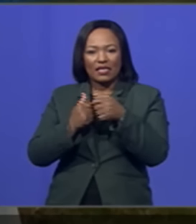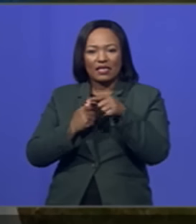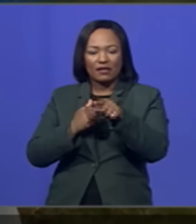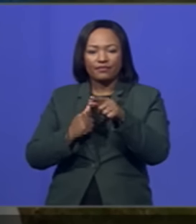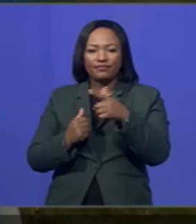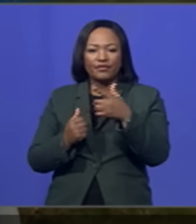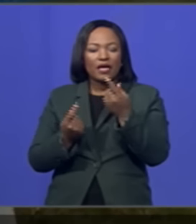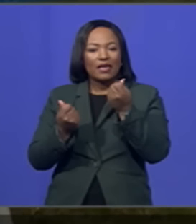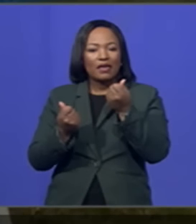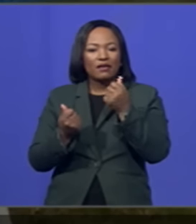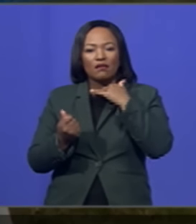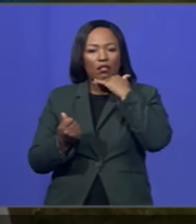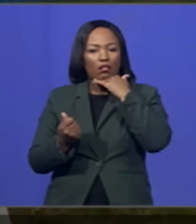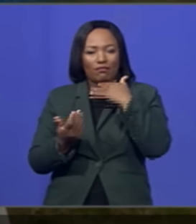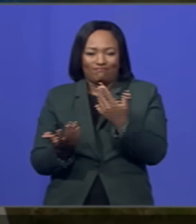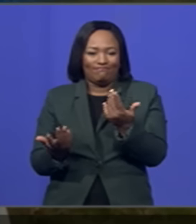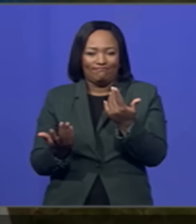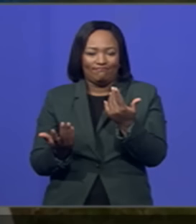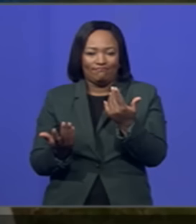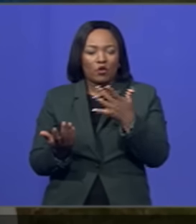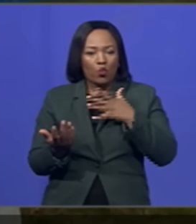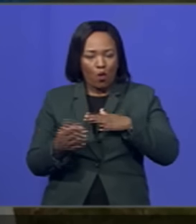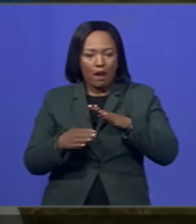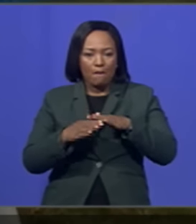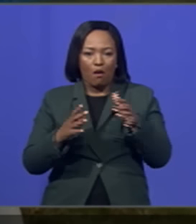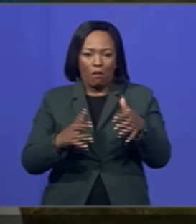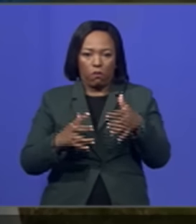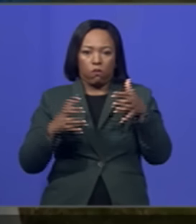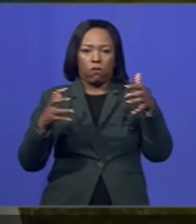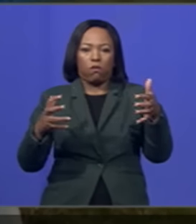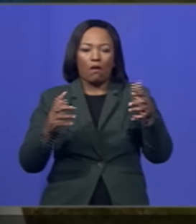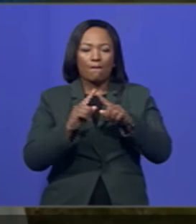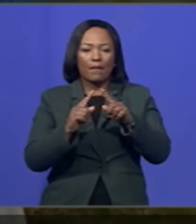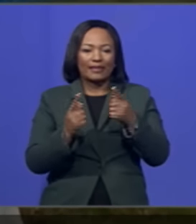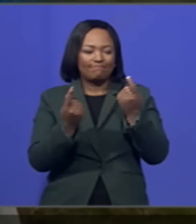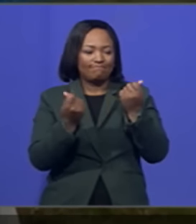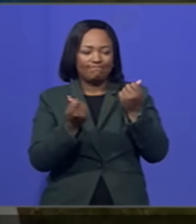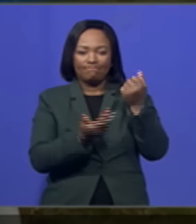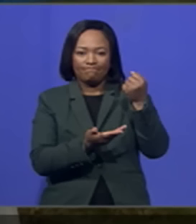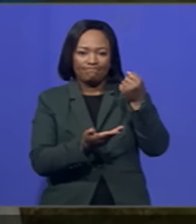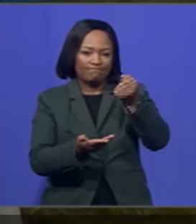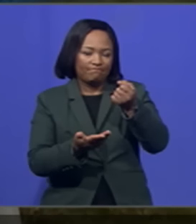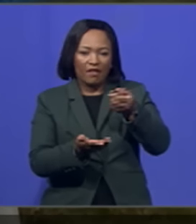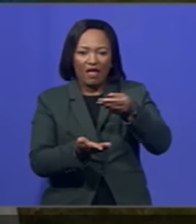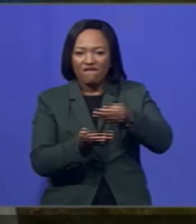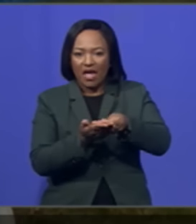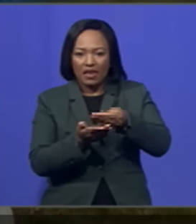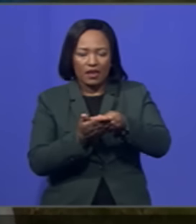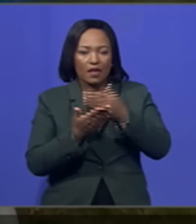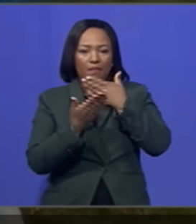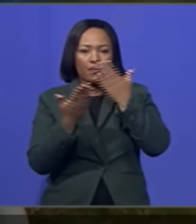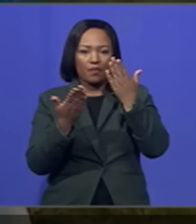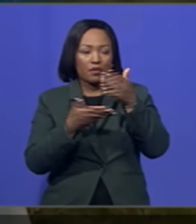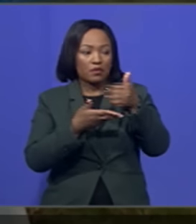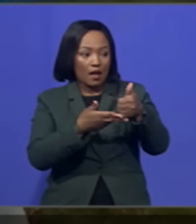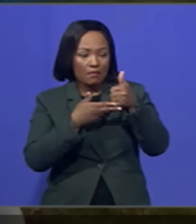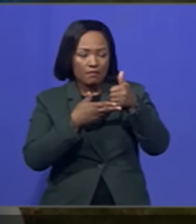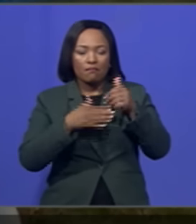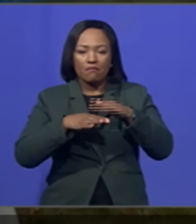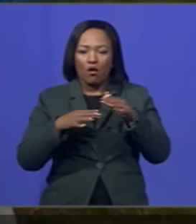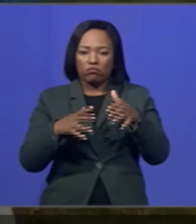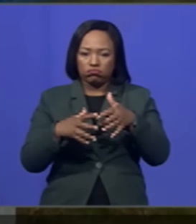enough funds. We want to grow, but because of we don't have fundings that will help us grow, we